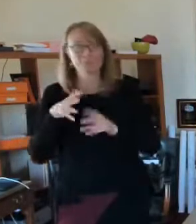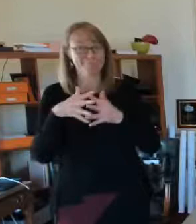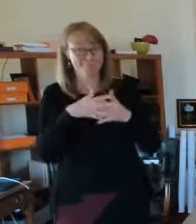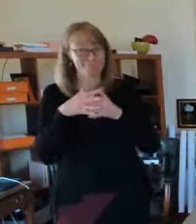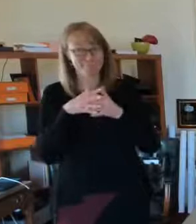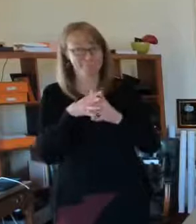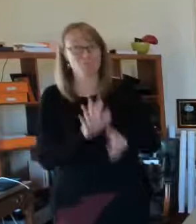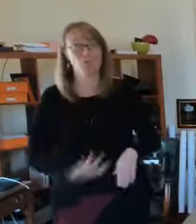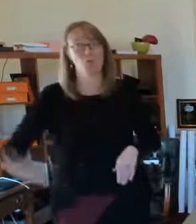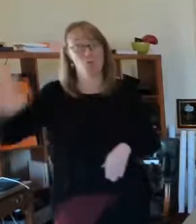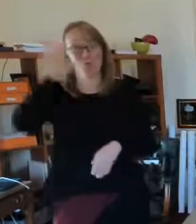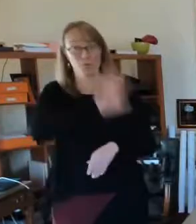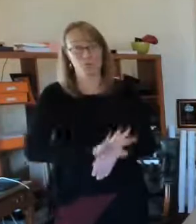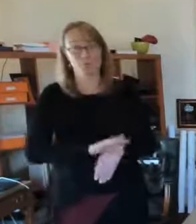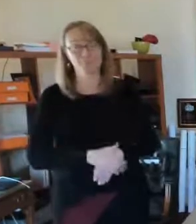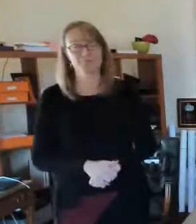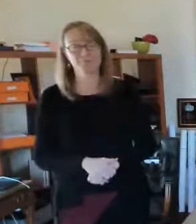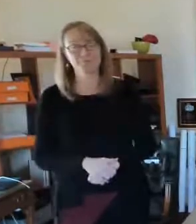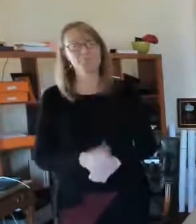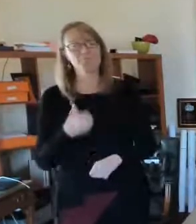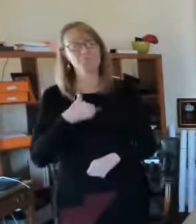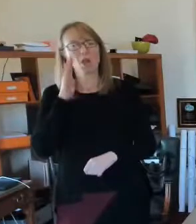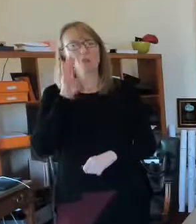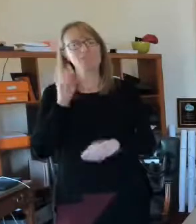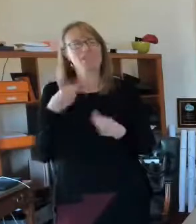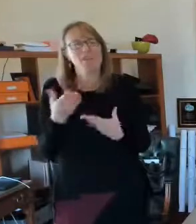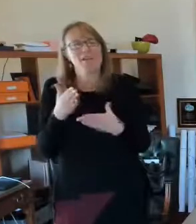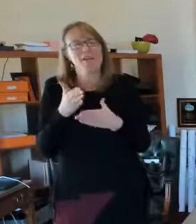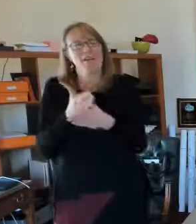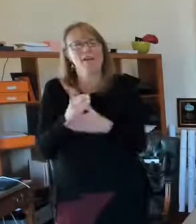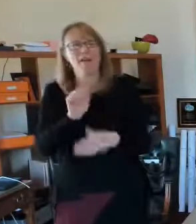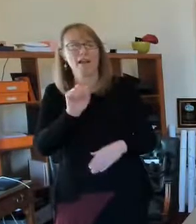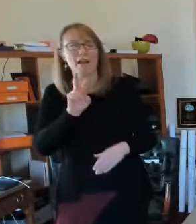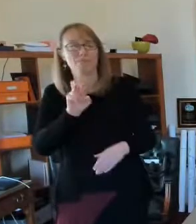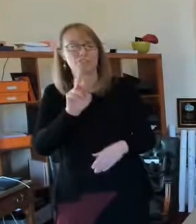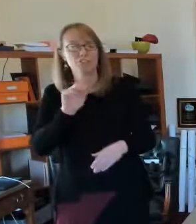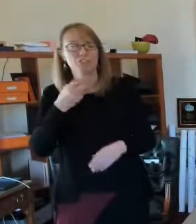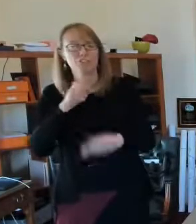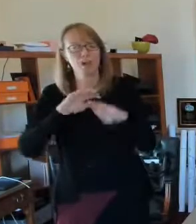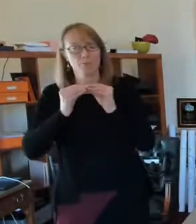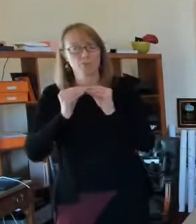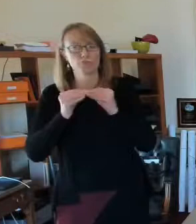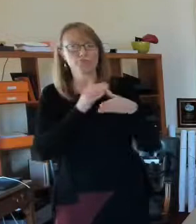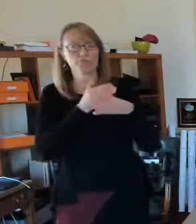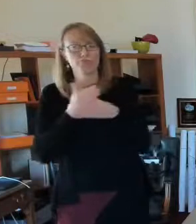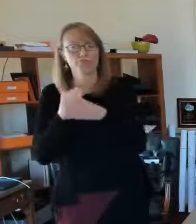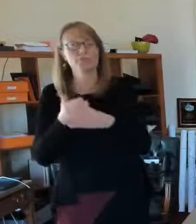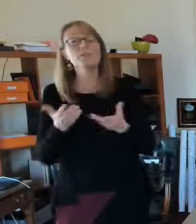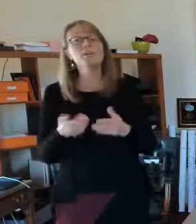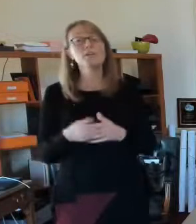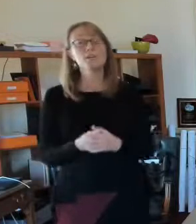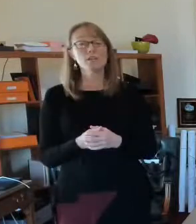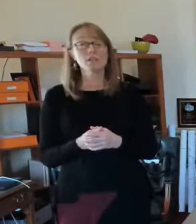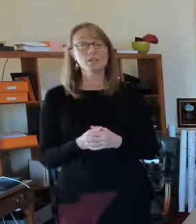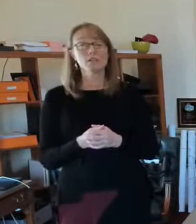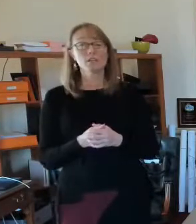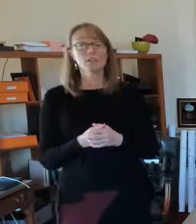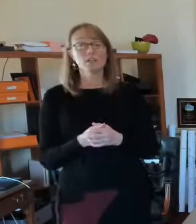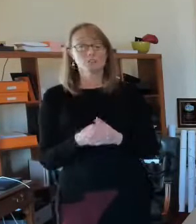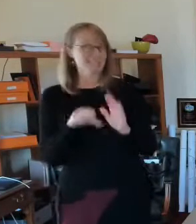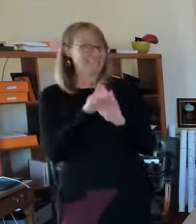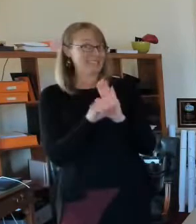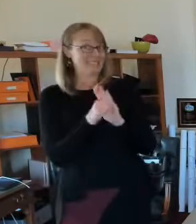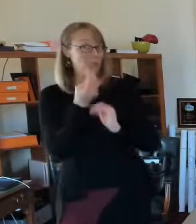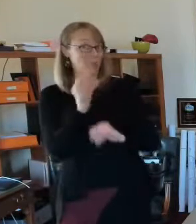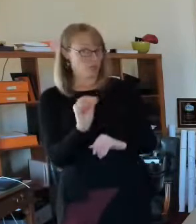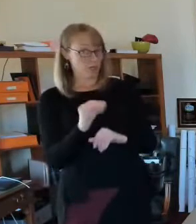Let me give you a couple of average numbers. We began looking at this in the state of Missouri, and this is